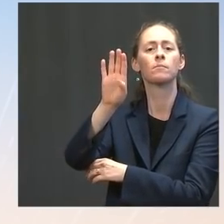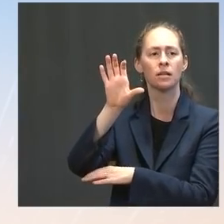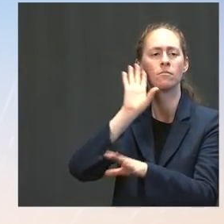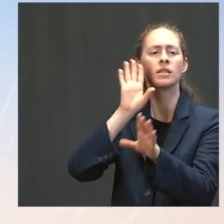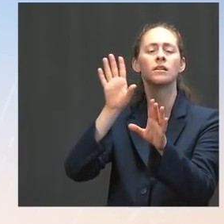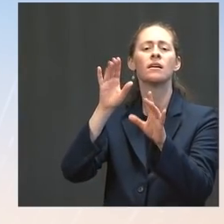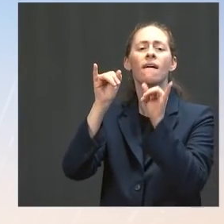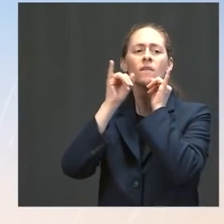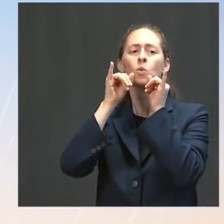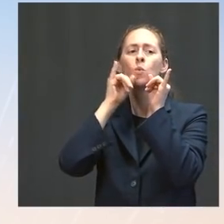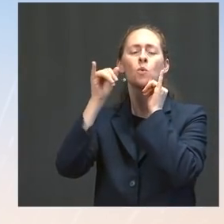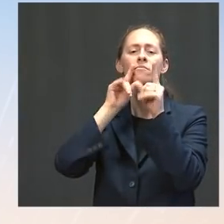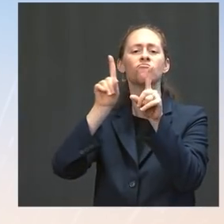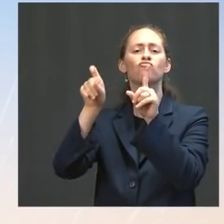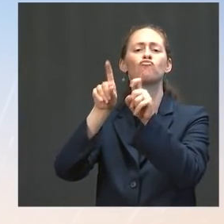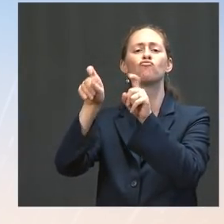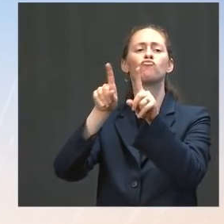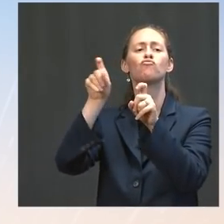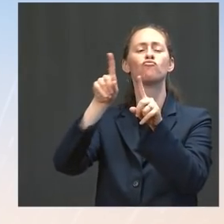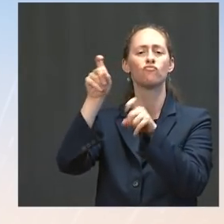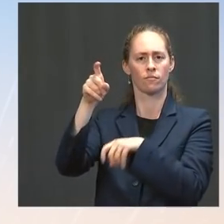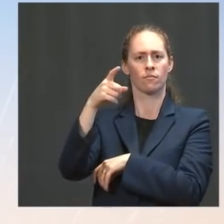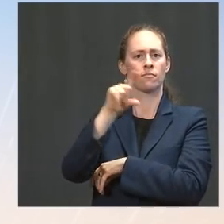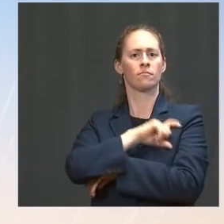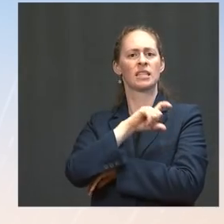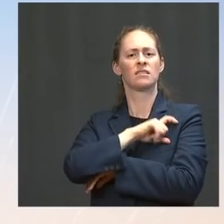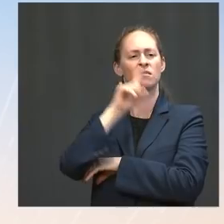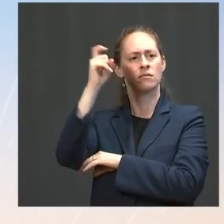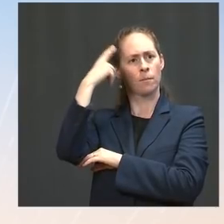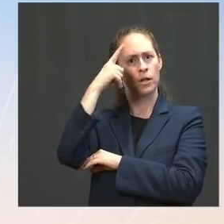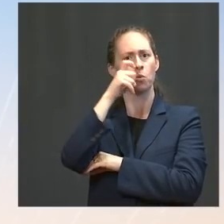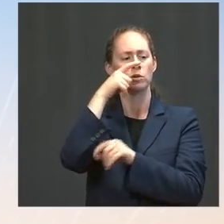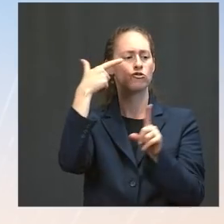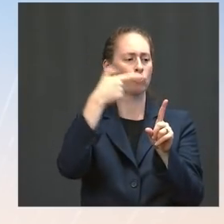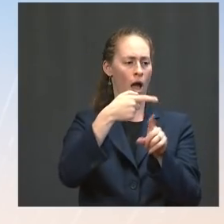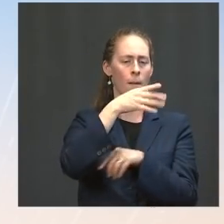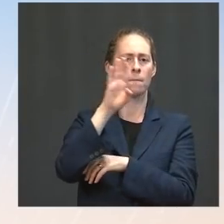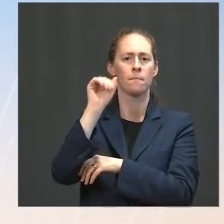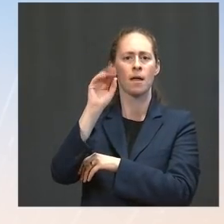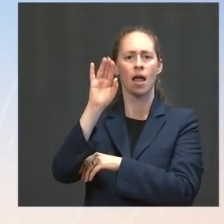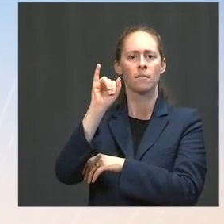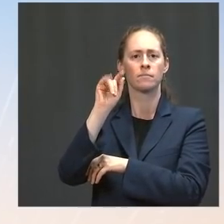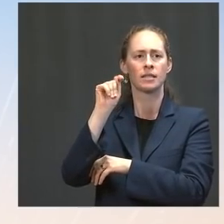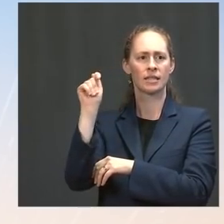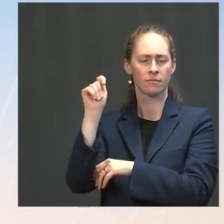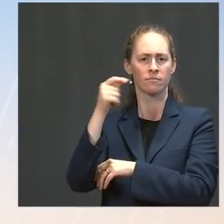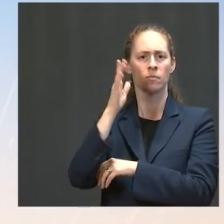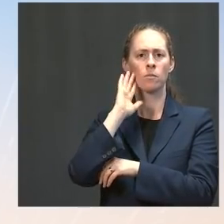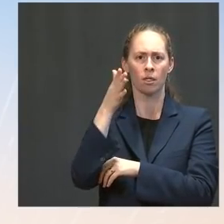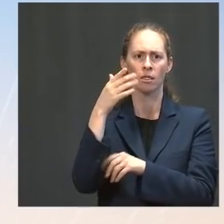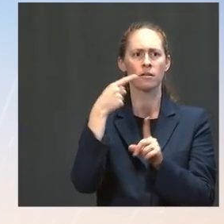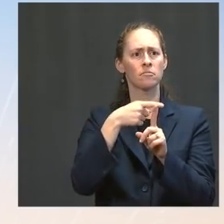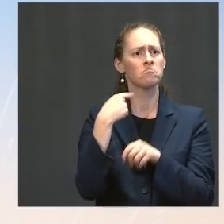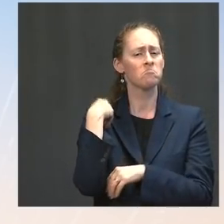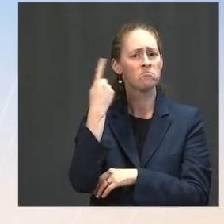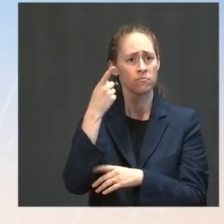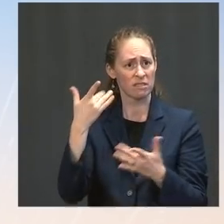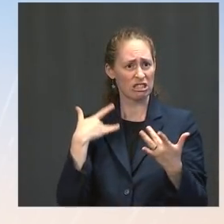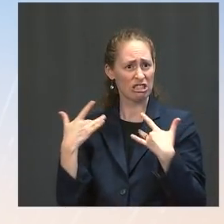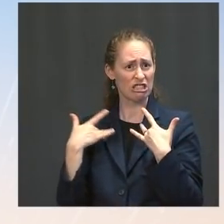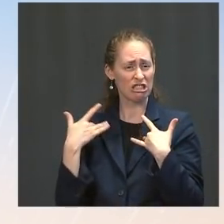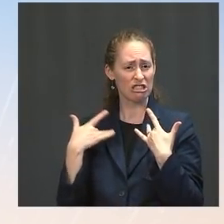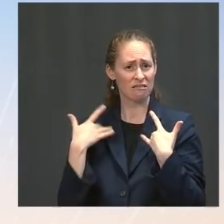Well, I think that what's important to note here is that the people who we are prioritizing are American citizens, are